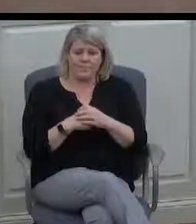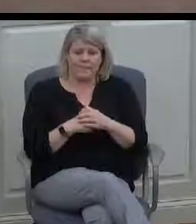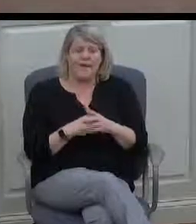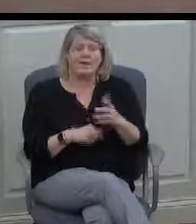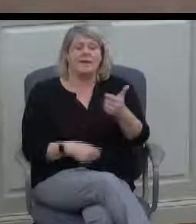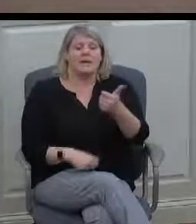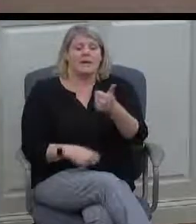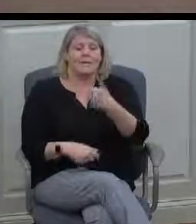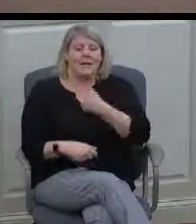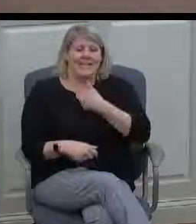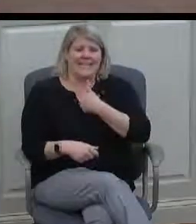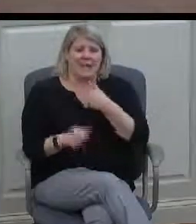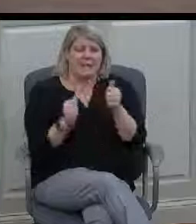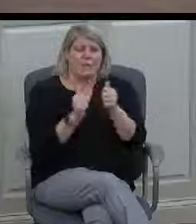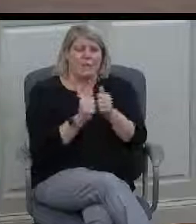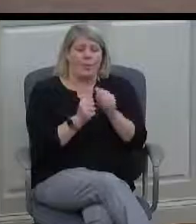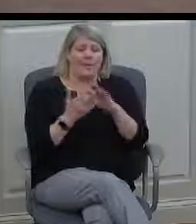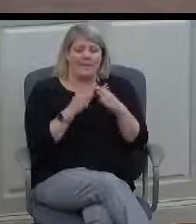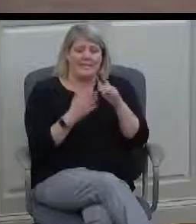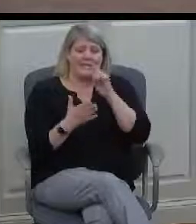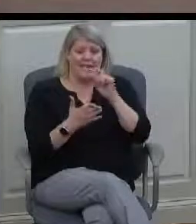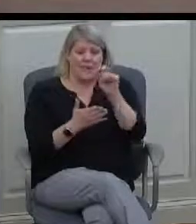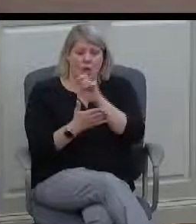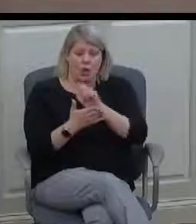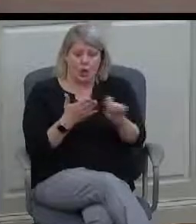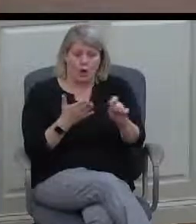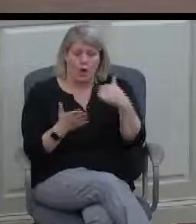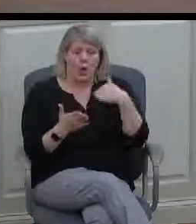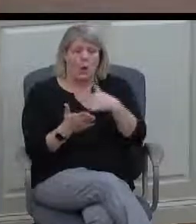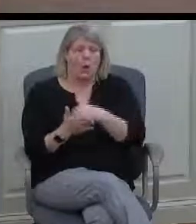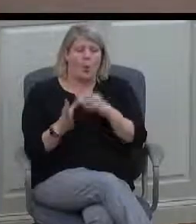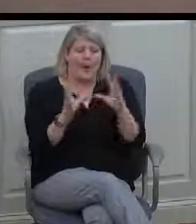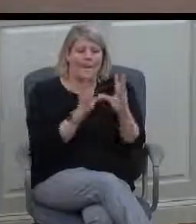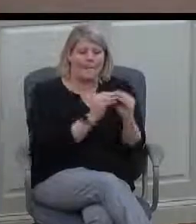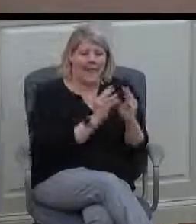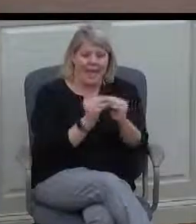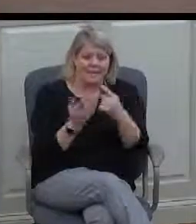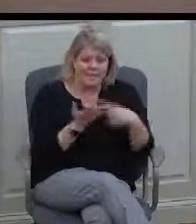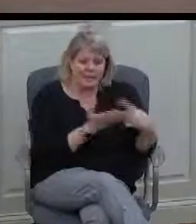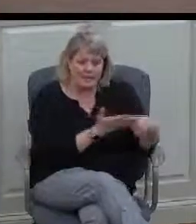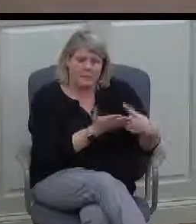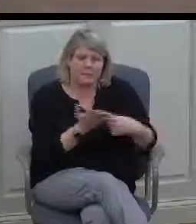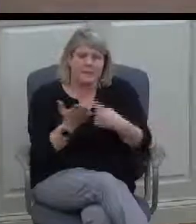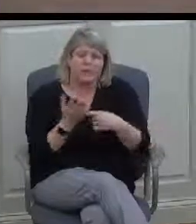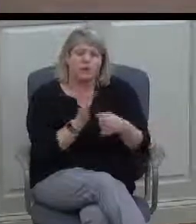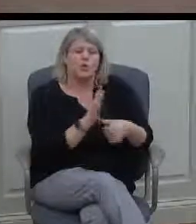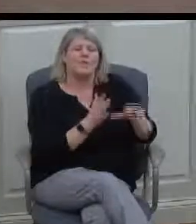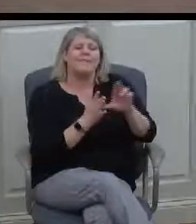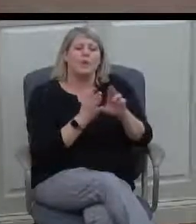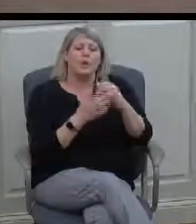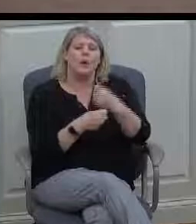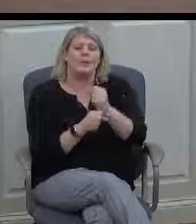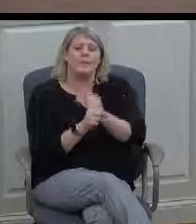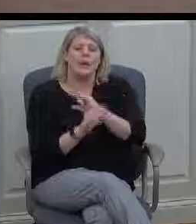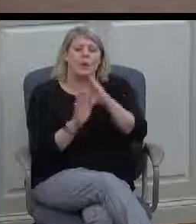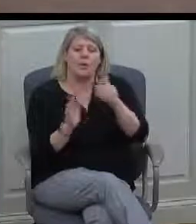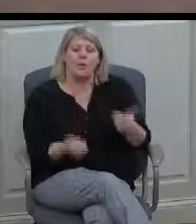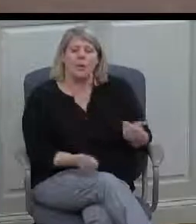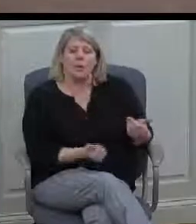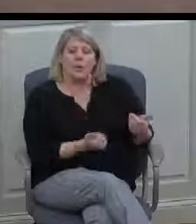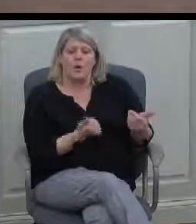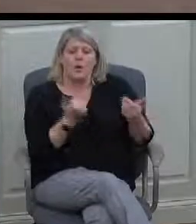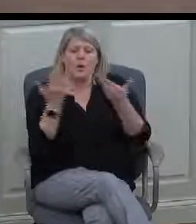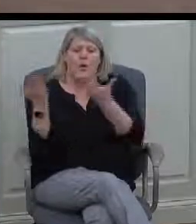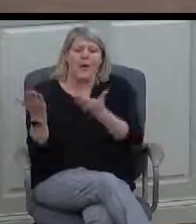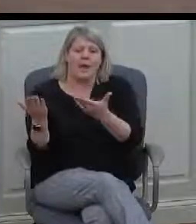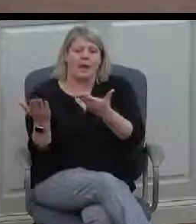Myself, with the city clerk and codes enforcement director, we met as a committee to review these and recommend a ranking to the city